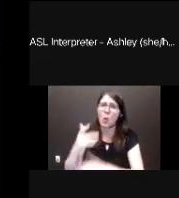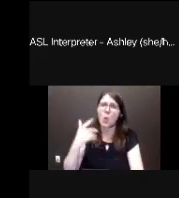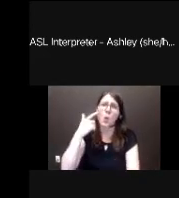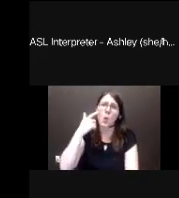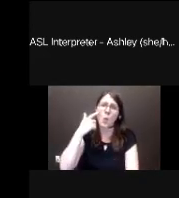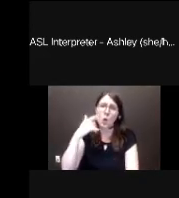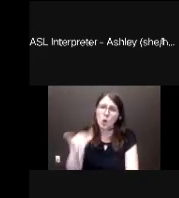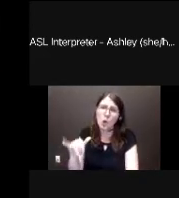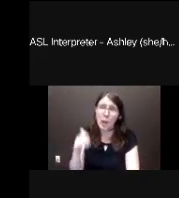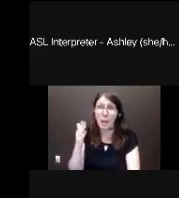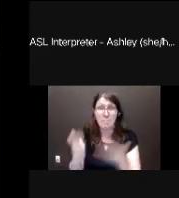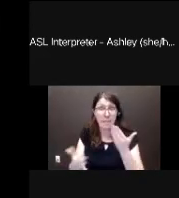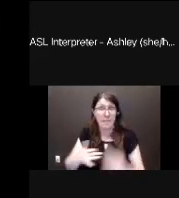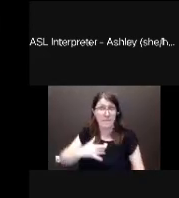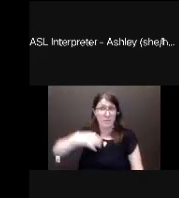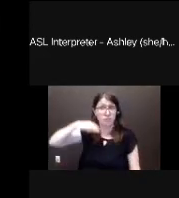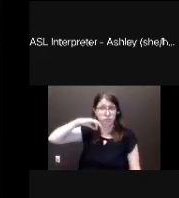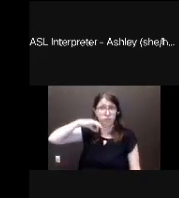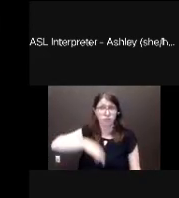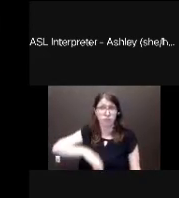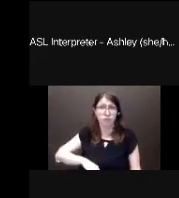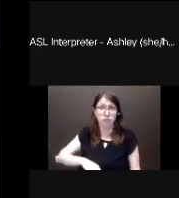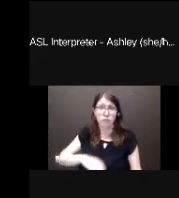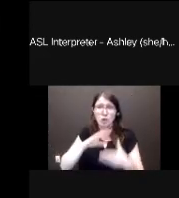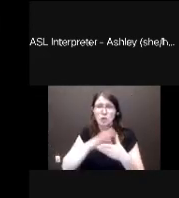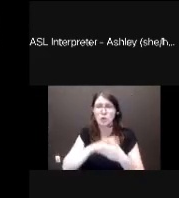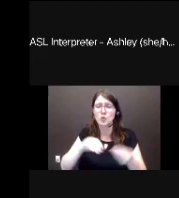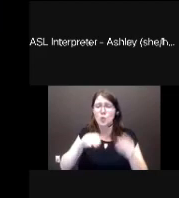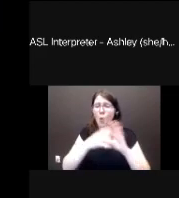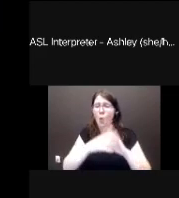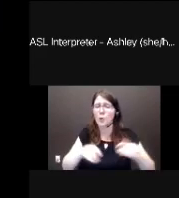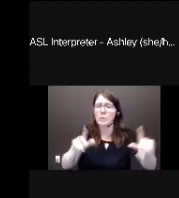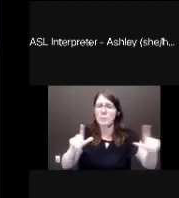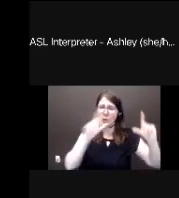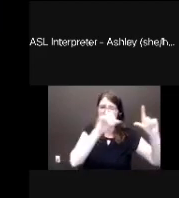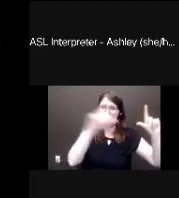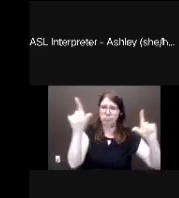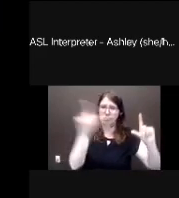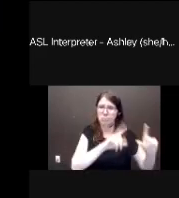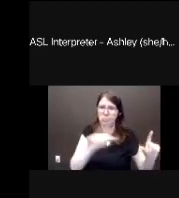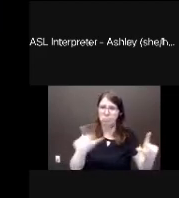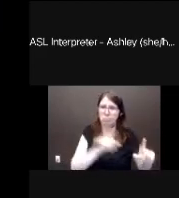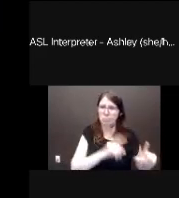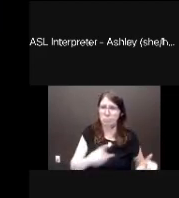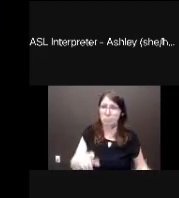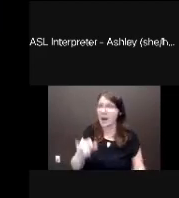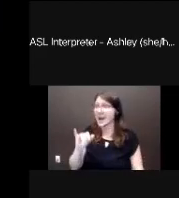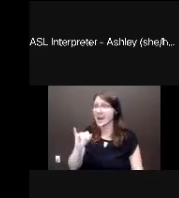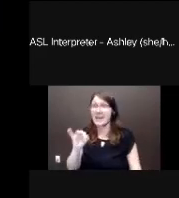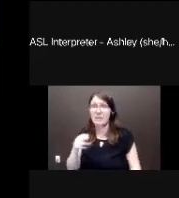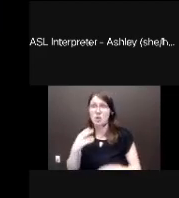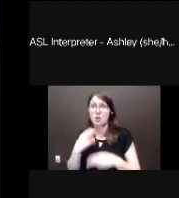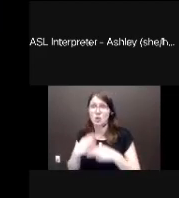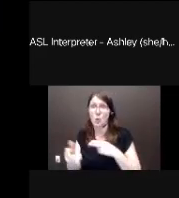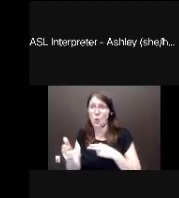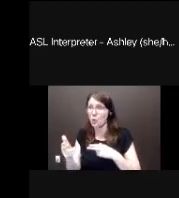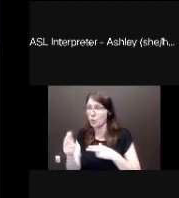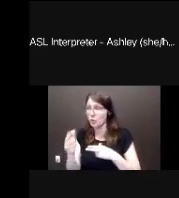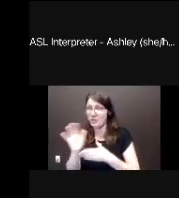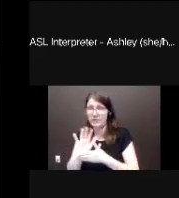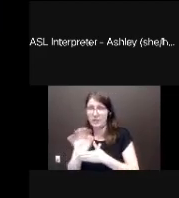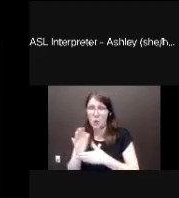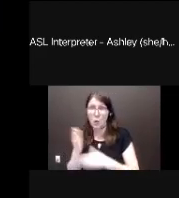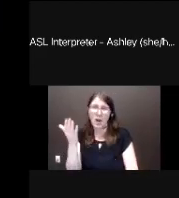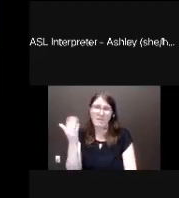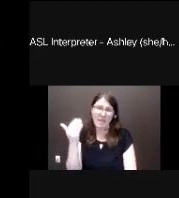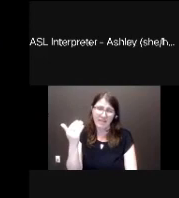a promotion of something for 15 seconds? You have to be very selective, right? When we do instructional videos, it's a bit easier because we know exactly